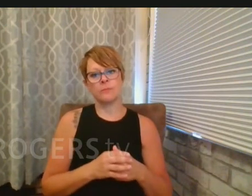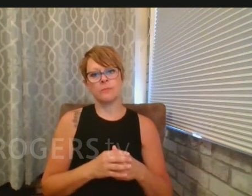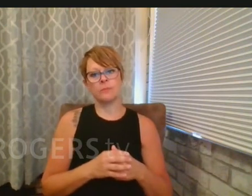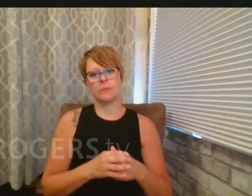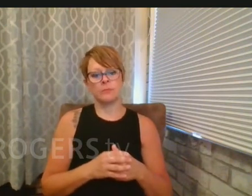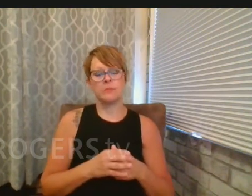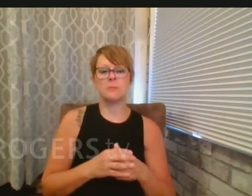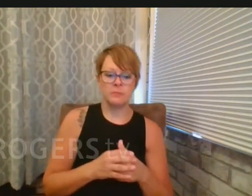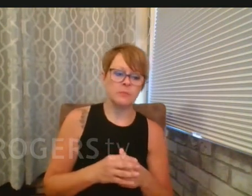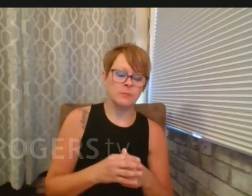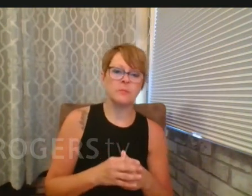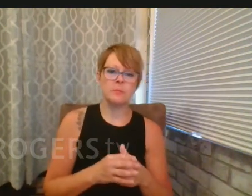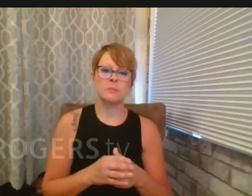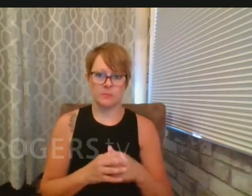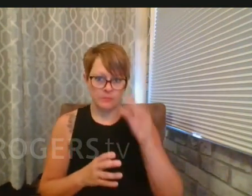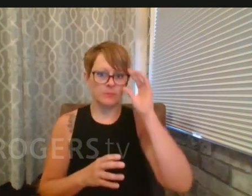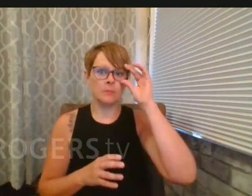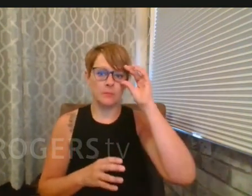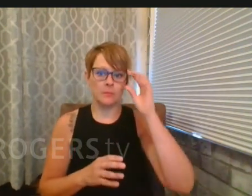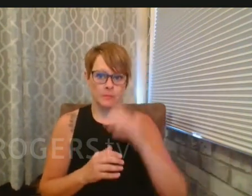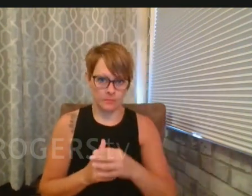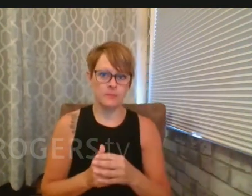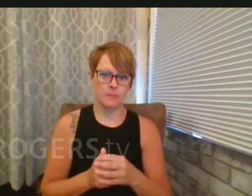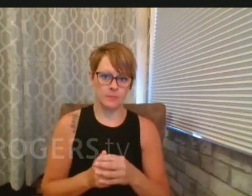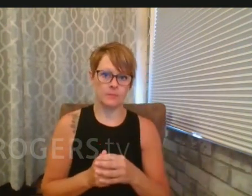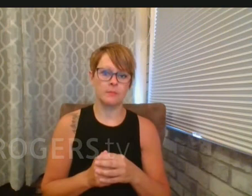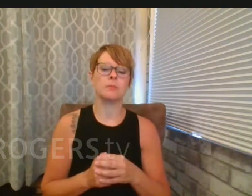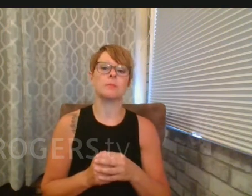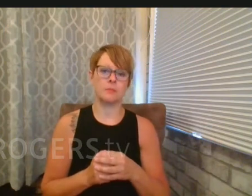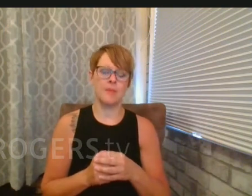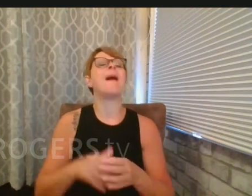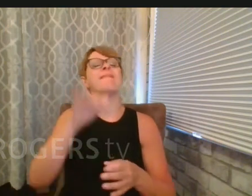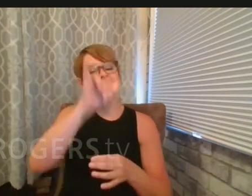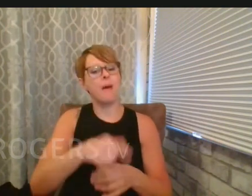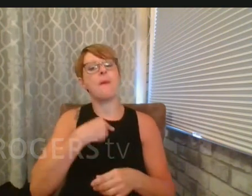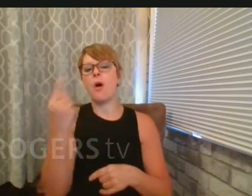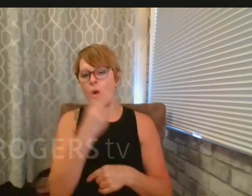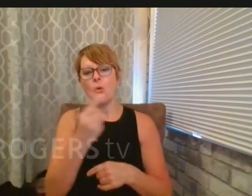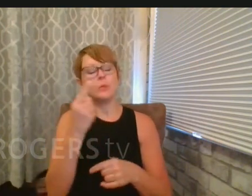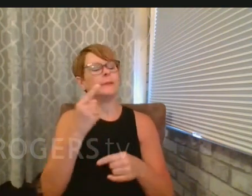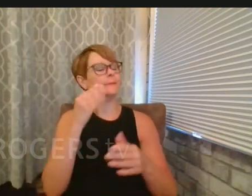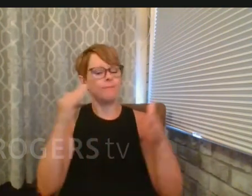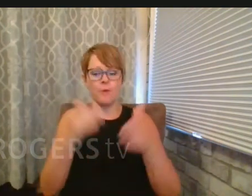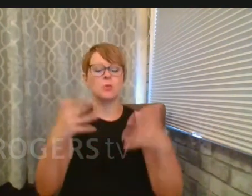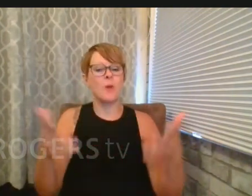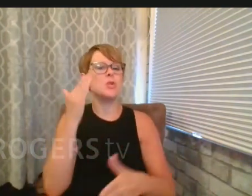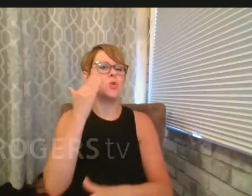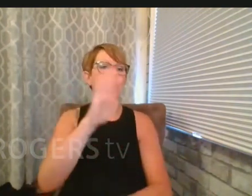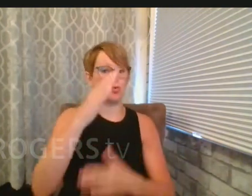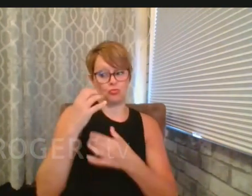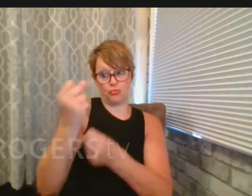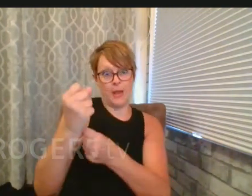yourself? Recognizing things goes back to my previous point of knowing yourself. So know your strength and work on them.